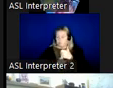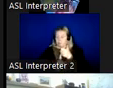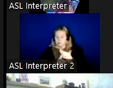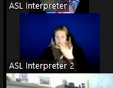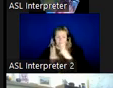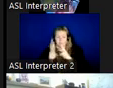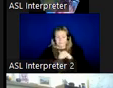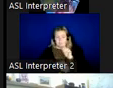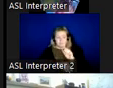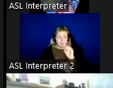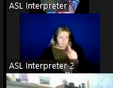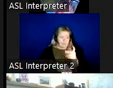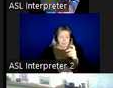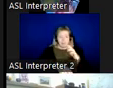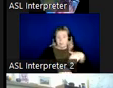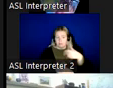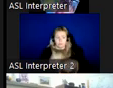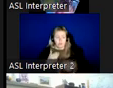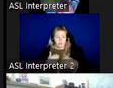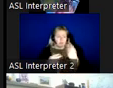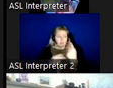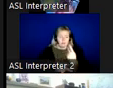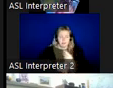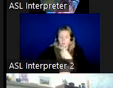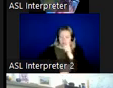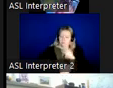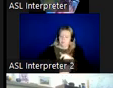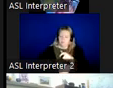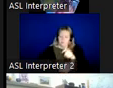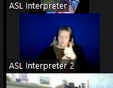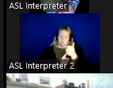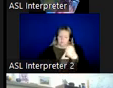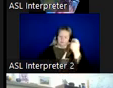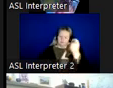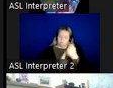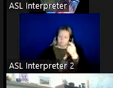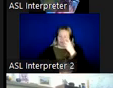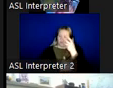about returning, or losing books.